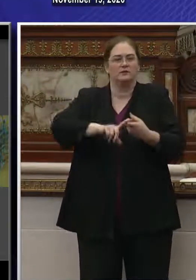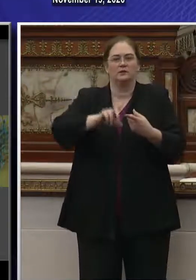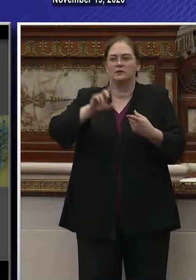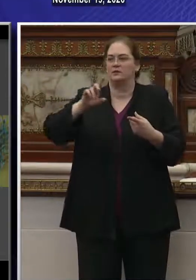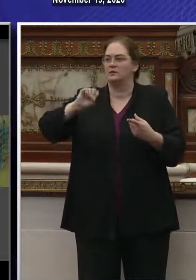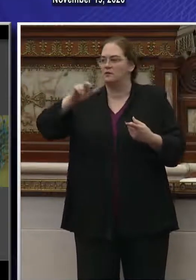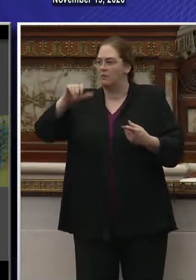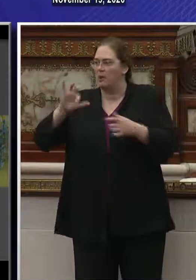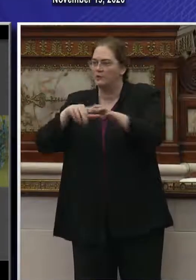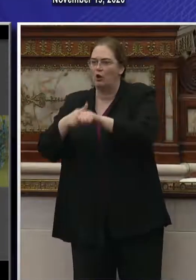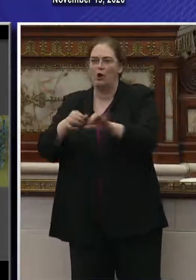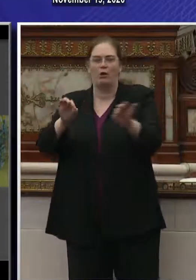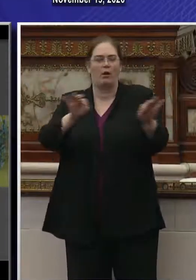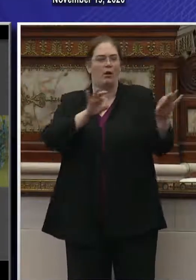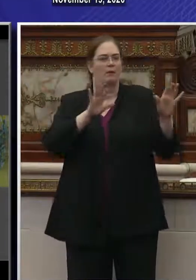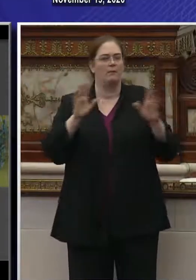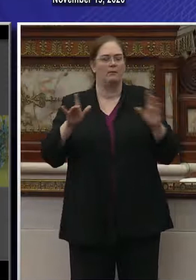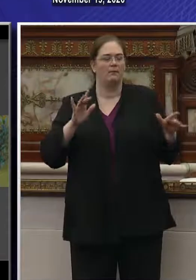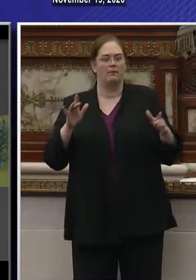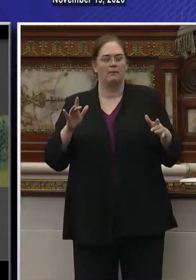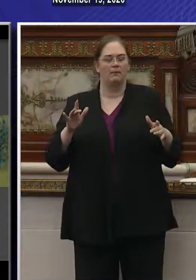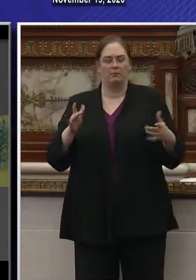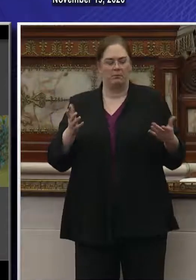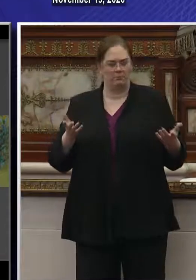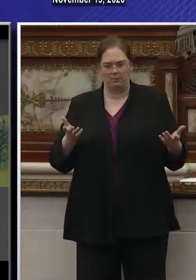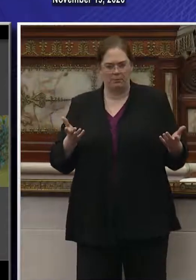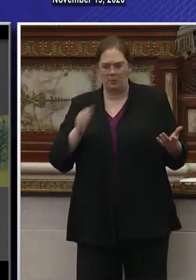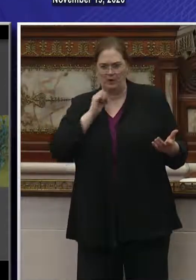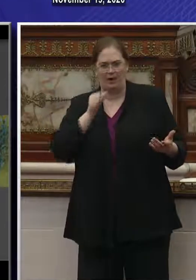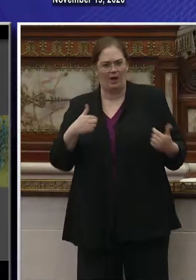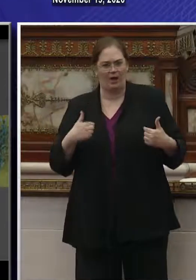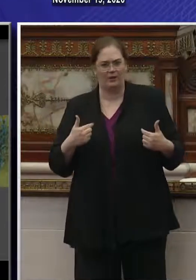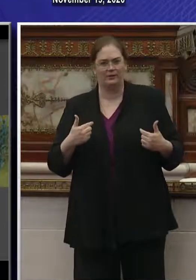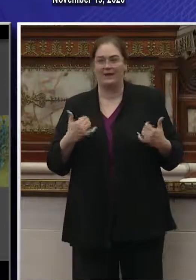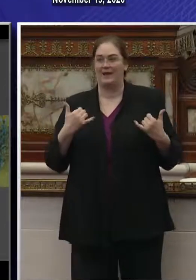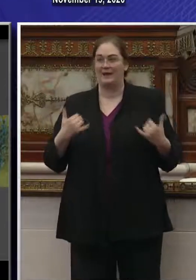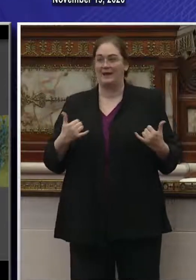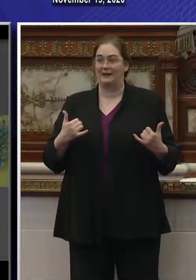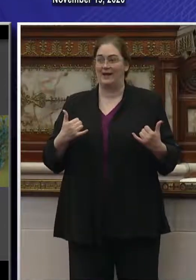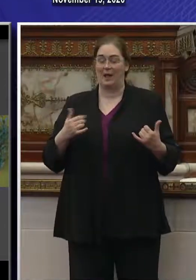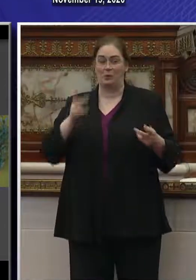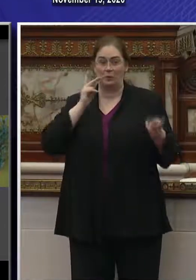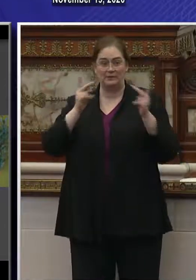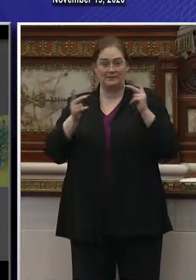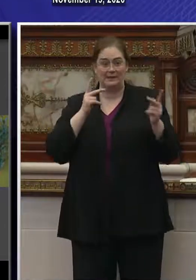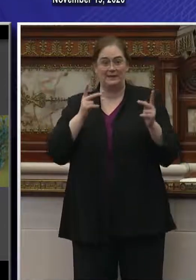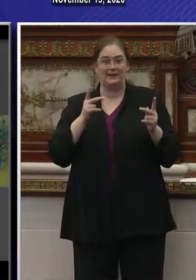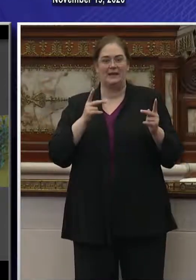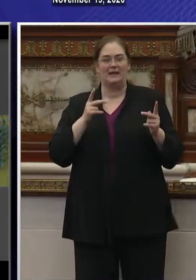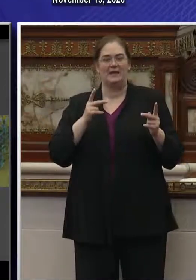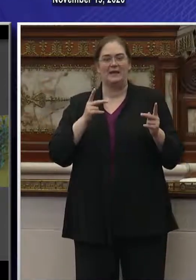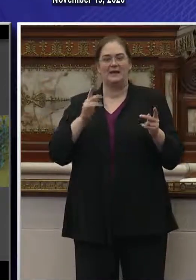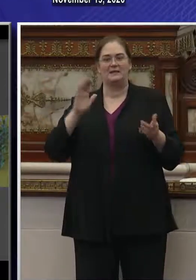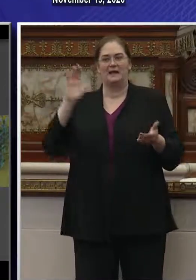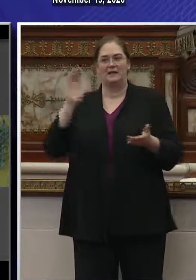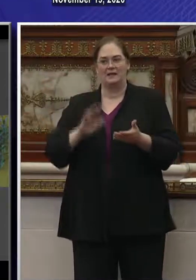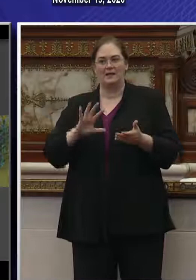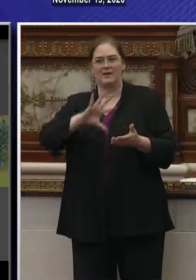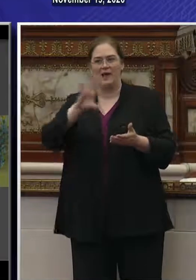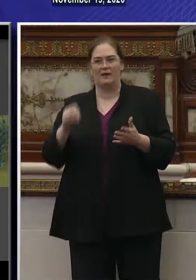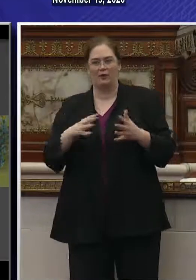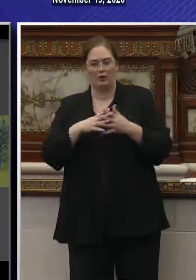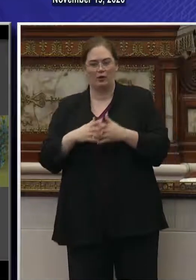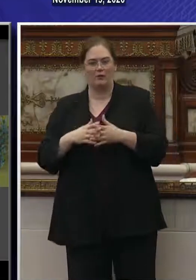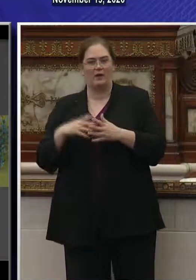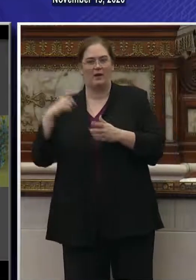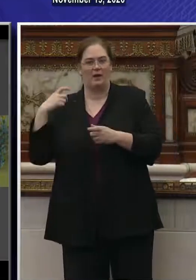caught up and all these sorts of things, but we're not. And now what we're seeing is it's less African American and